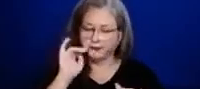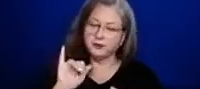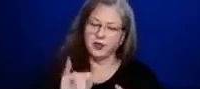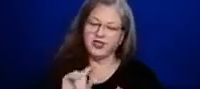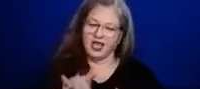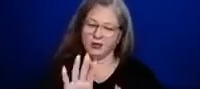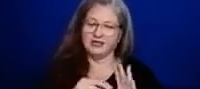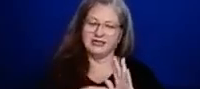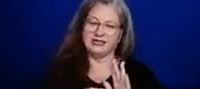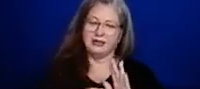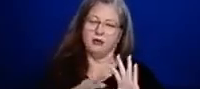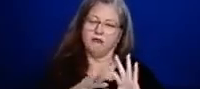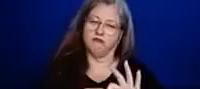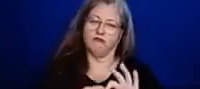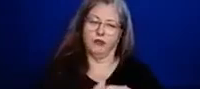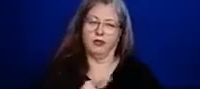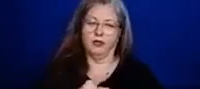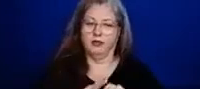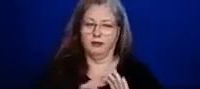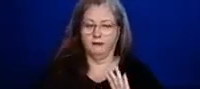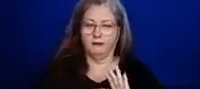was the symbol of that.